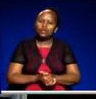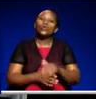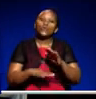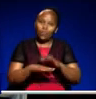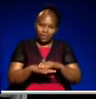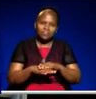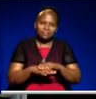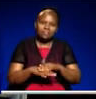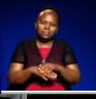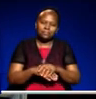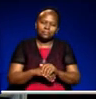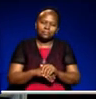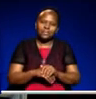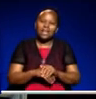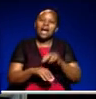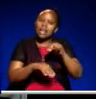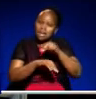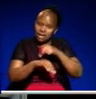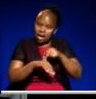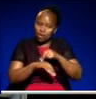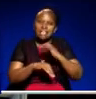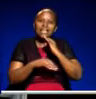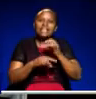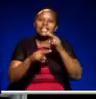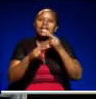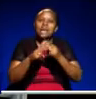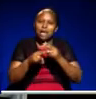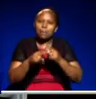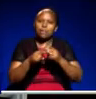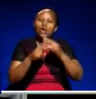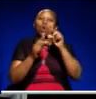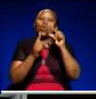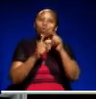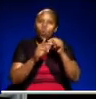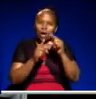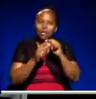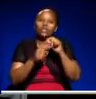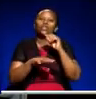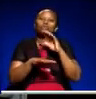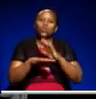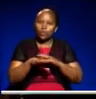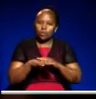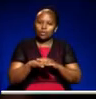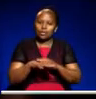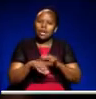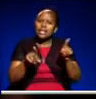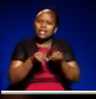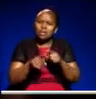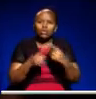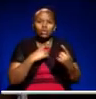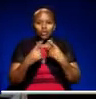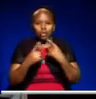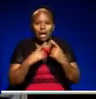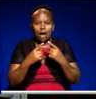Good. A noun is a naming word. That is good, Lana. We also talked